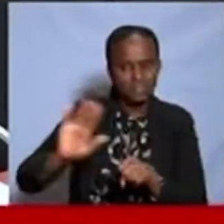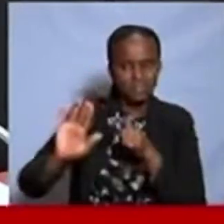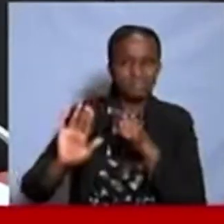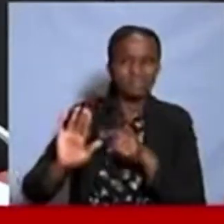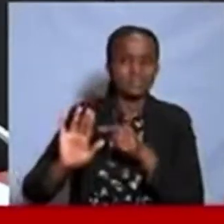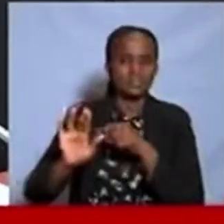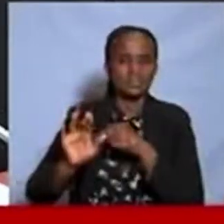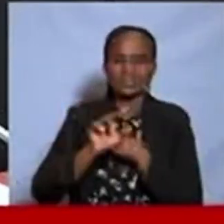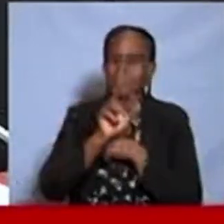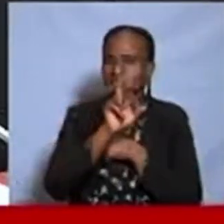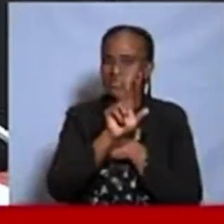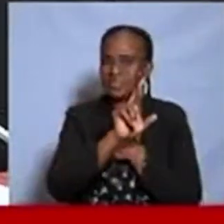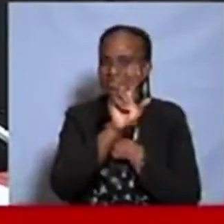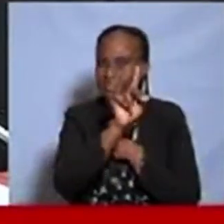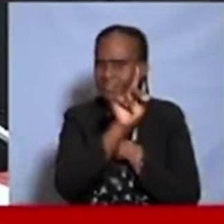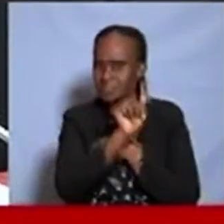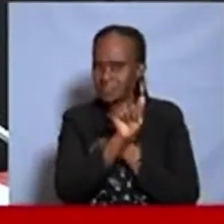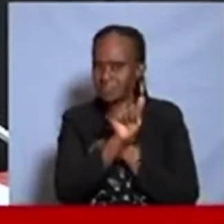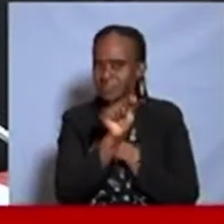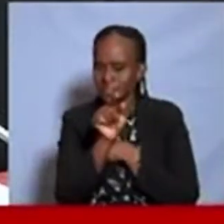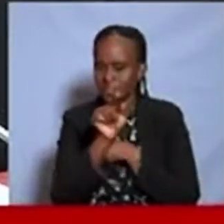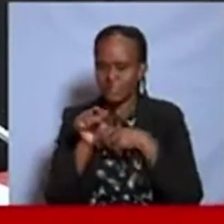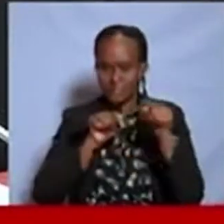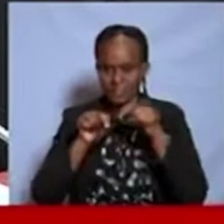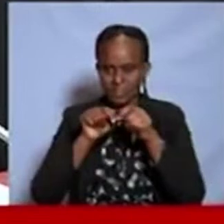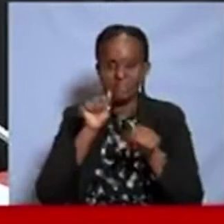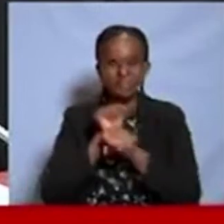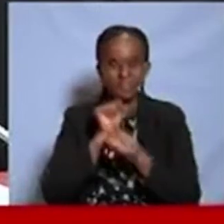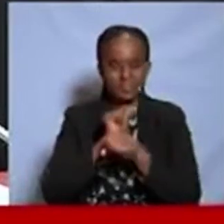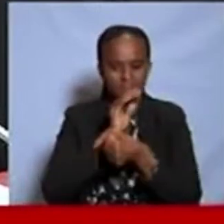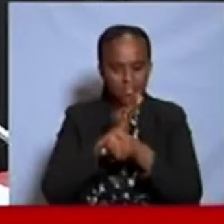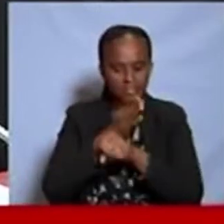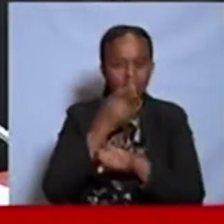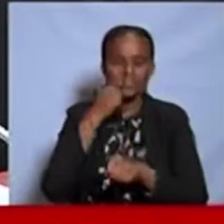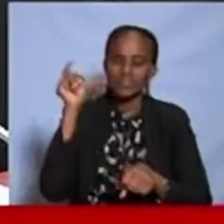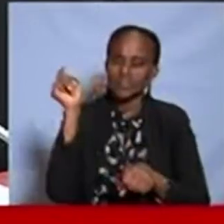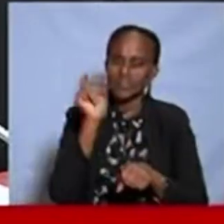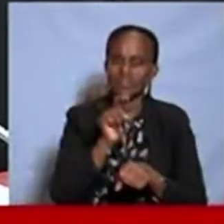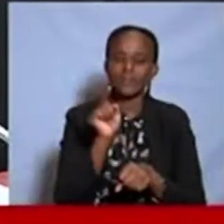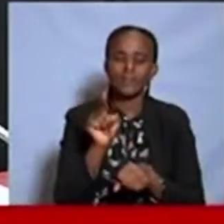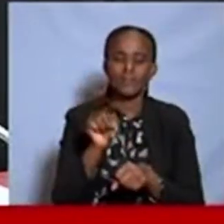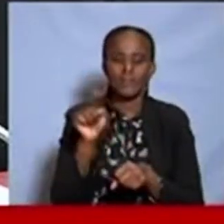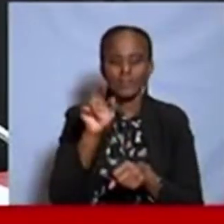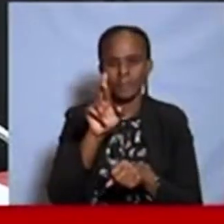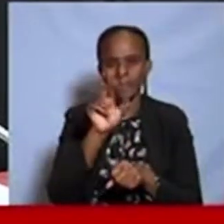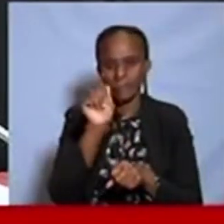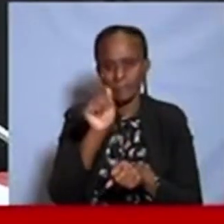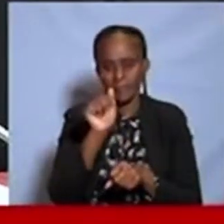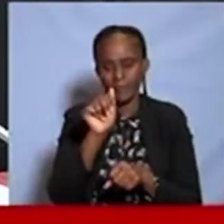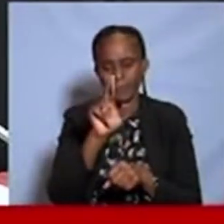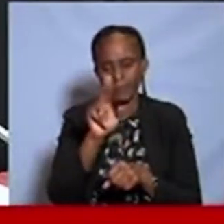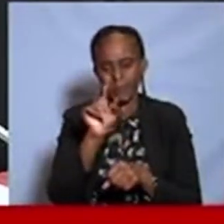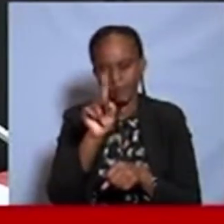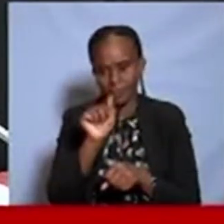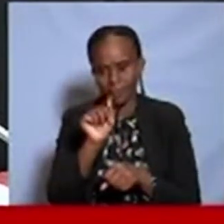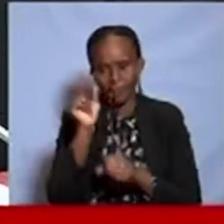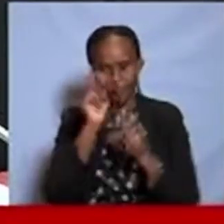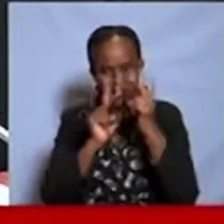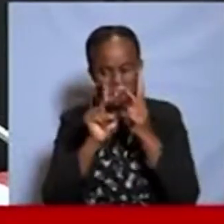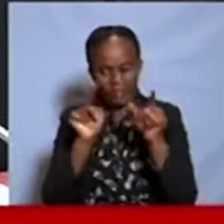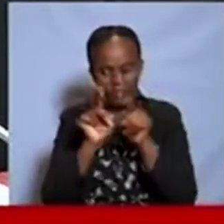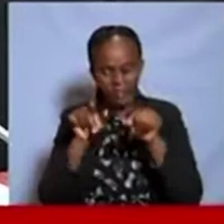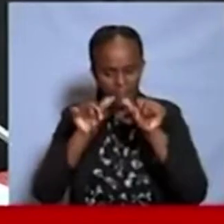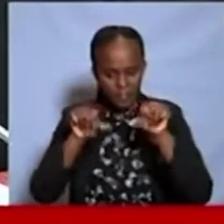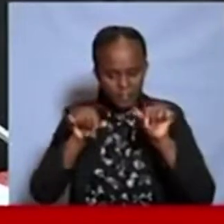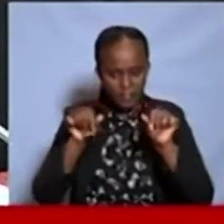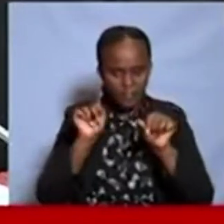the RDA should take over the works. And after that directive, RDA did visit the site, making the assessment of